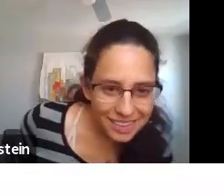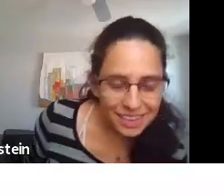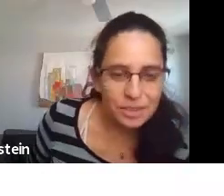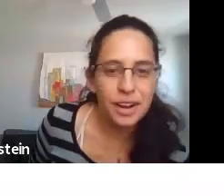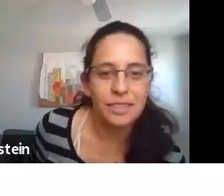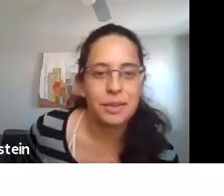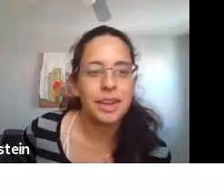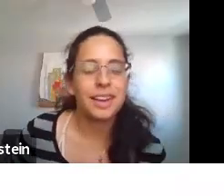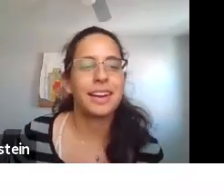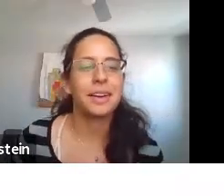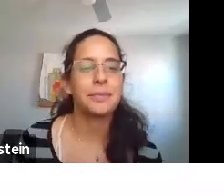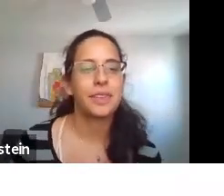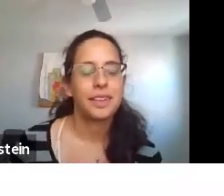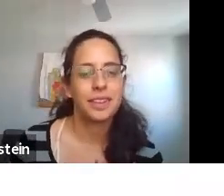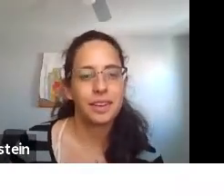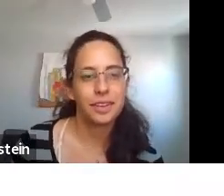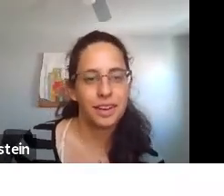Hello, and thank you for having me.